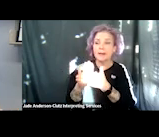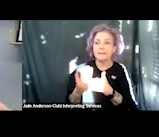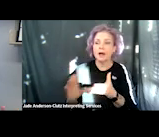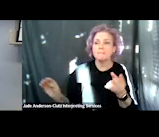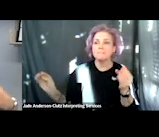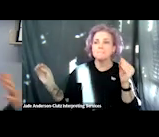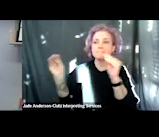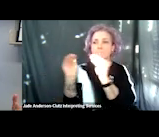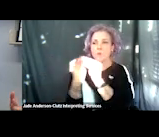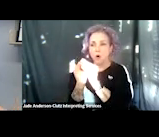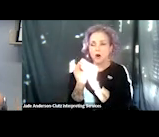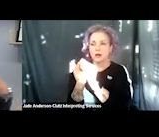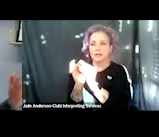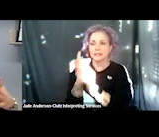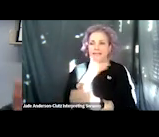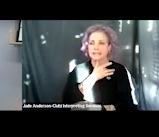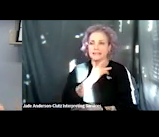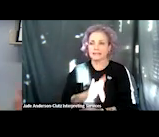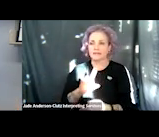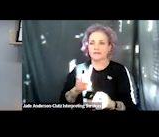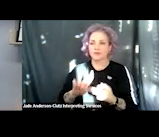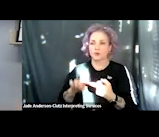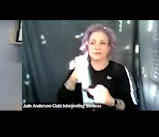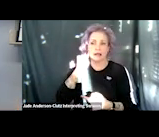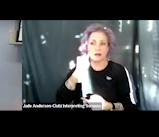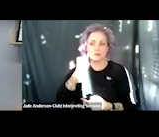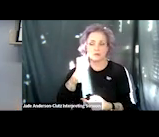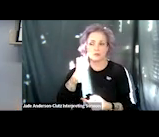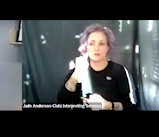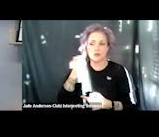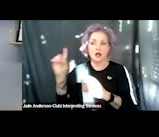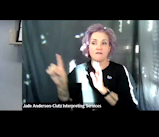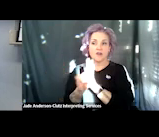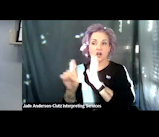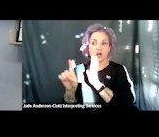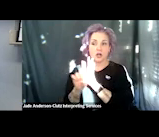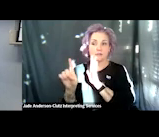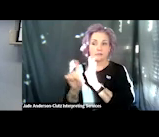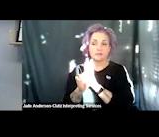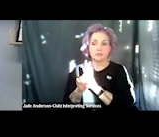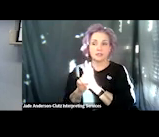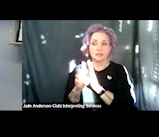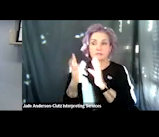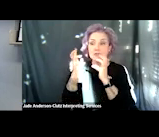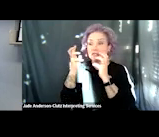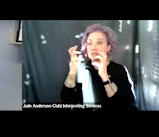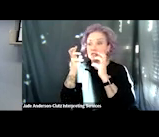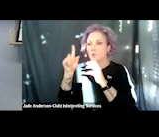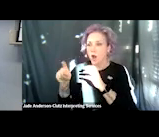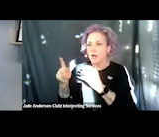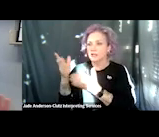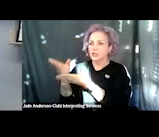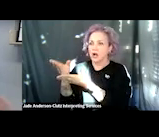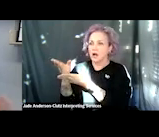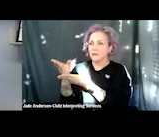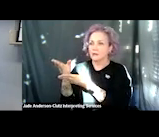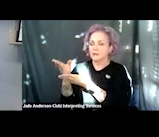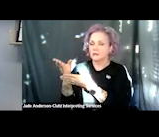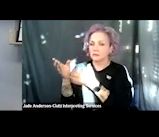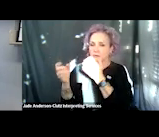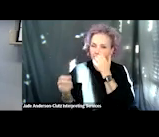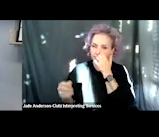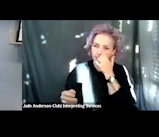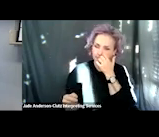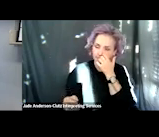just sensitize or habituate? Did they sensitize to this response over time? So we have there have been quite a